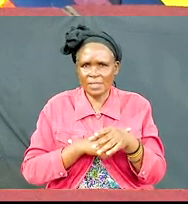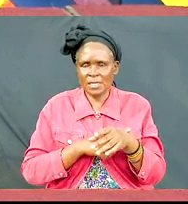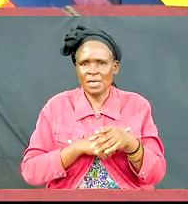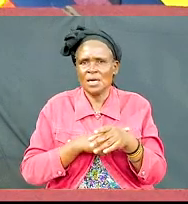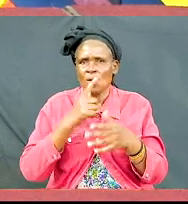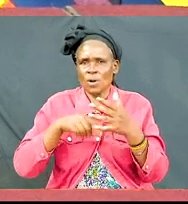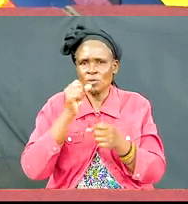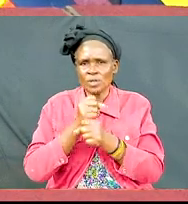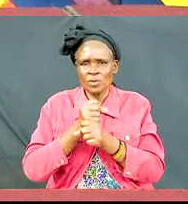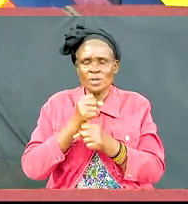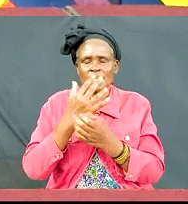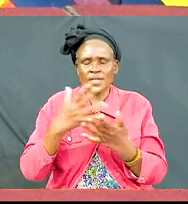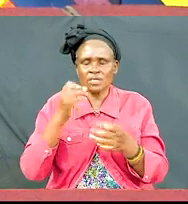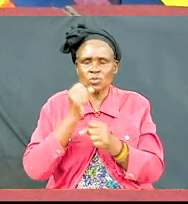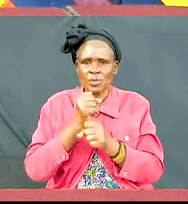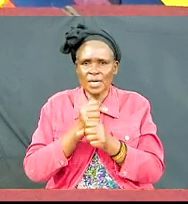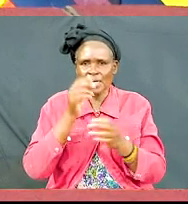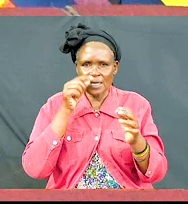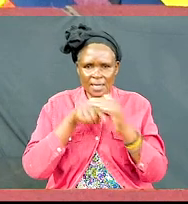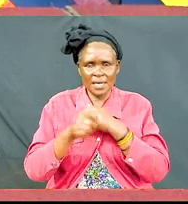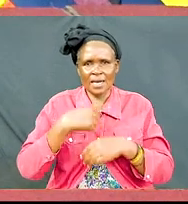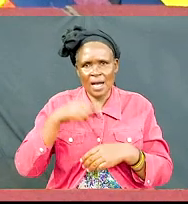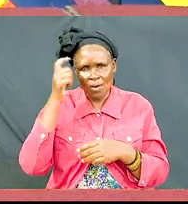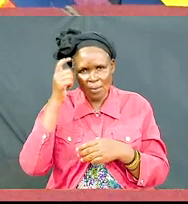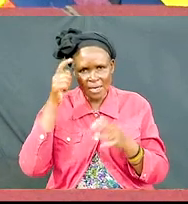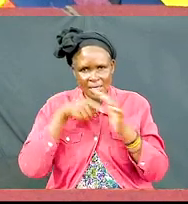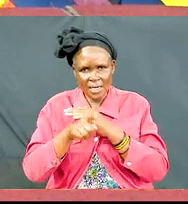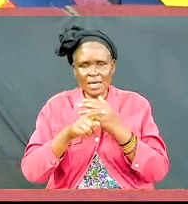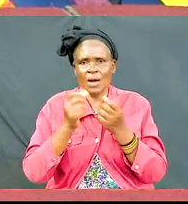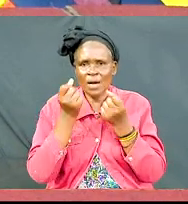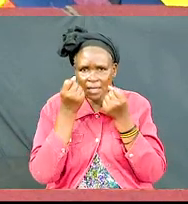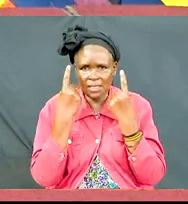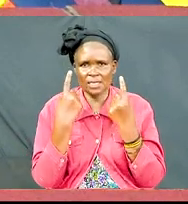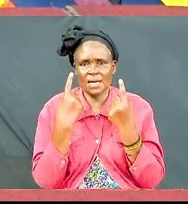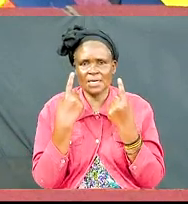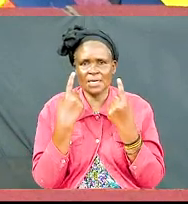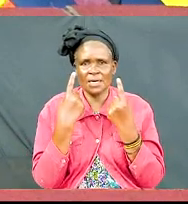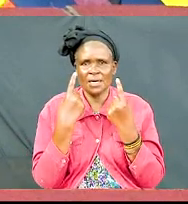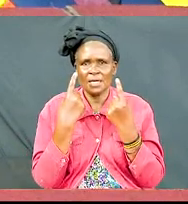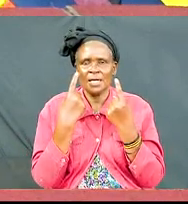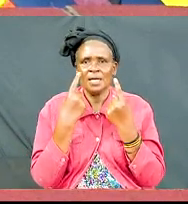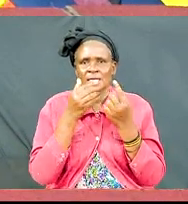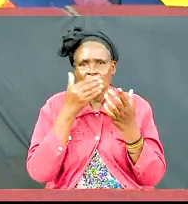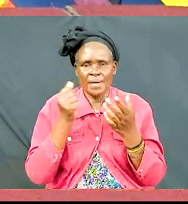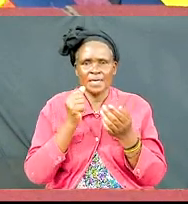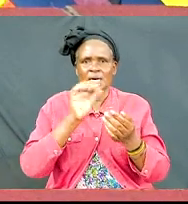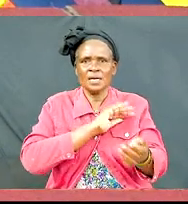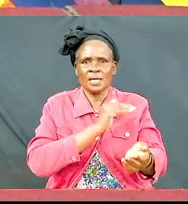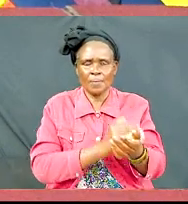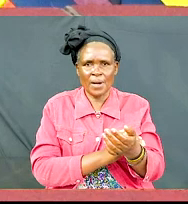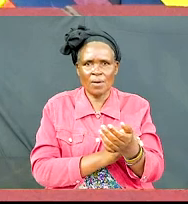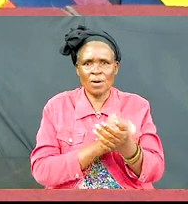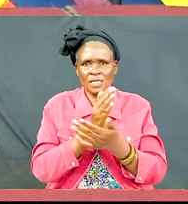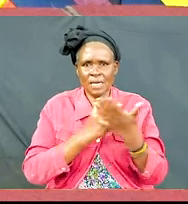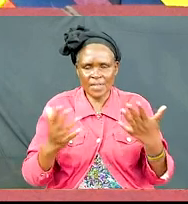to be done, in our minds, in our limited understanding, the greater the power. Something that